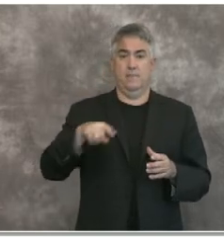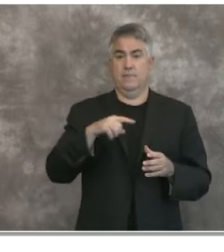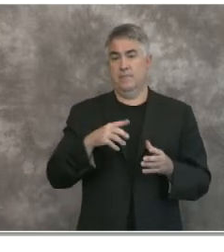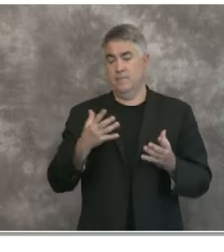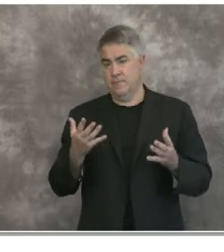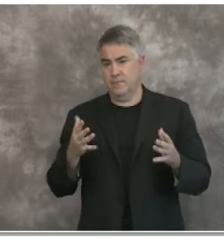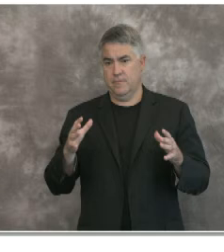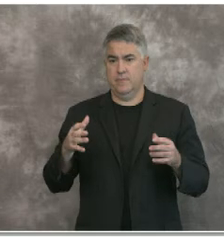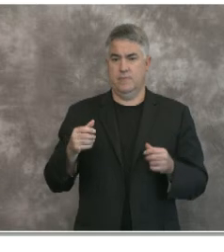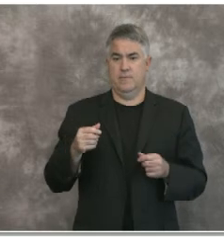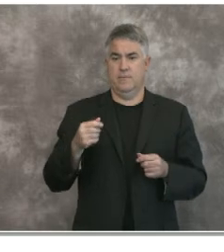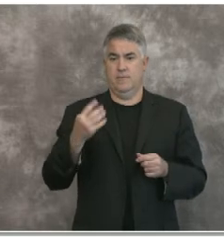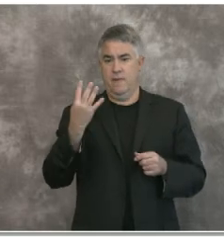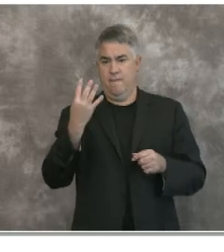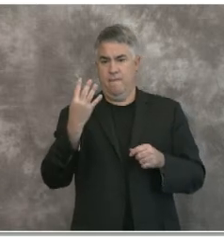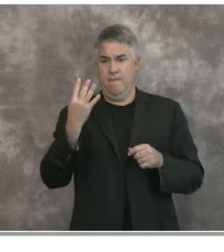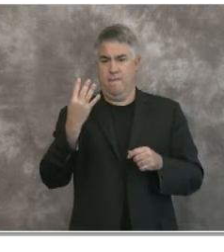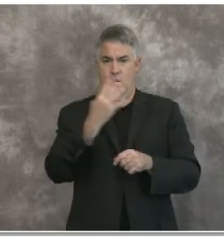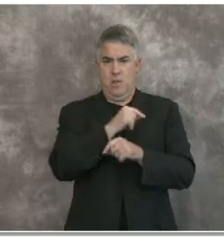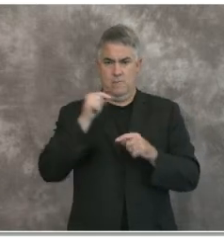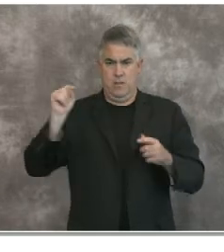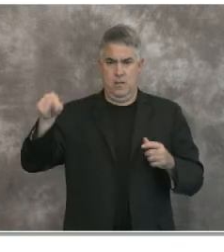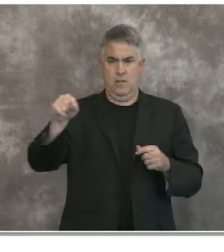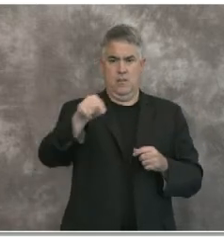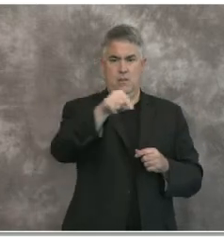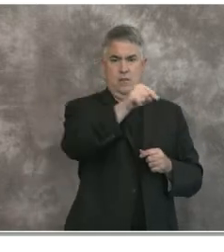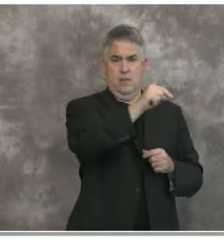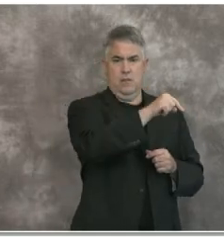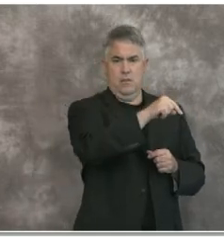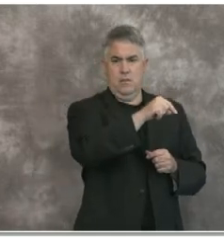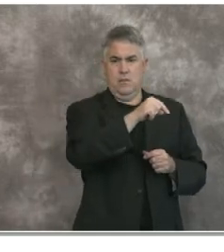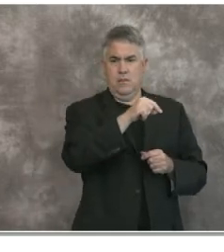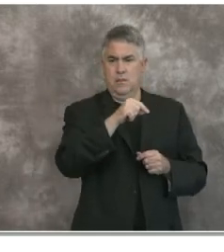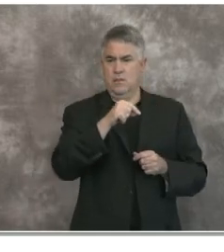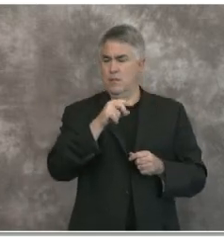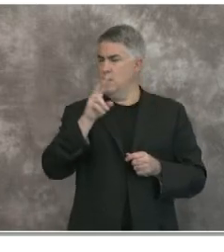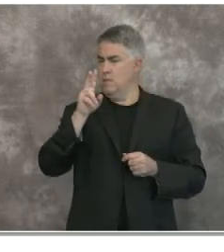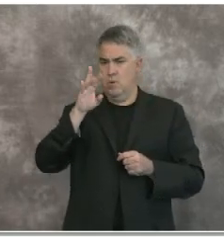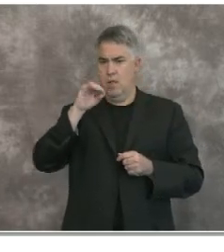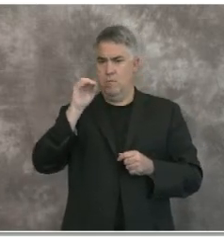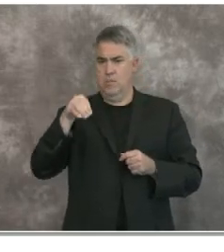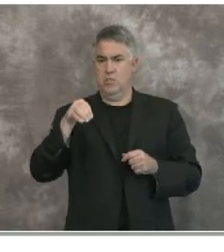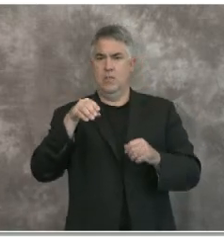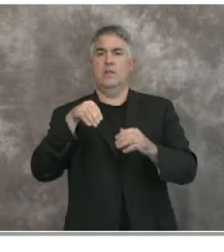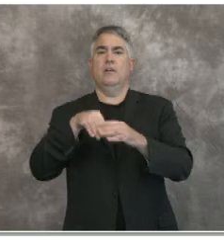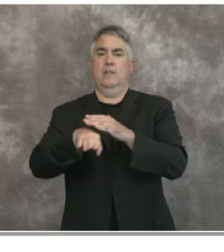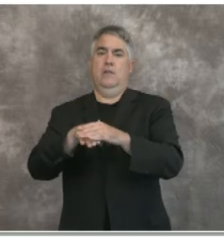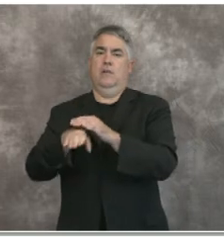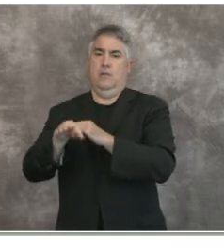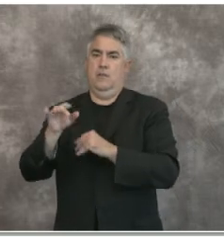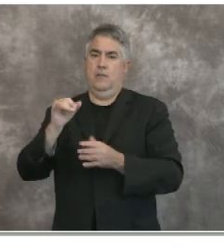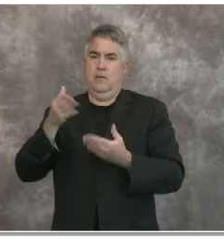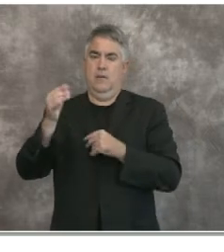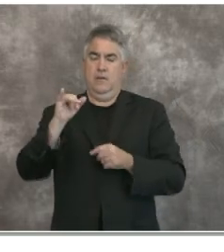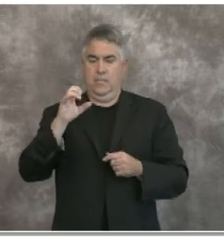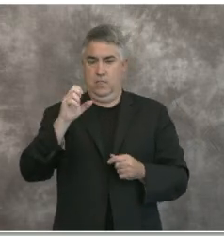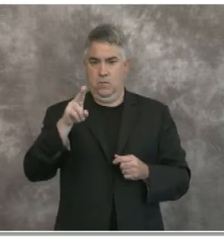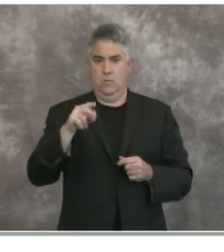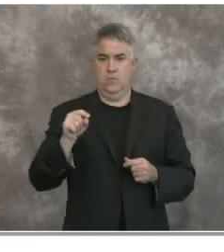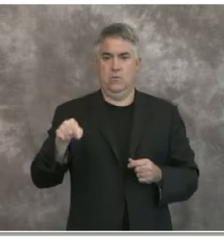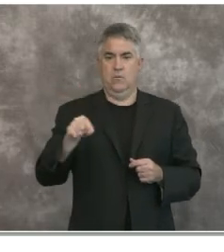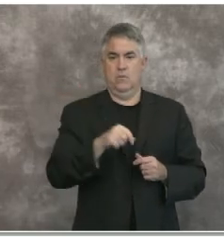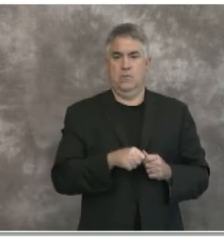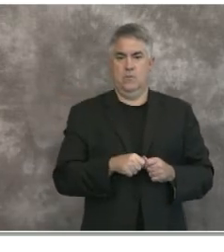for hospital capacity, and 29% for ICU admissions. The 294 deaths